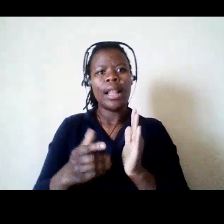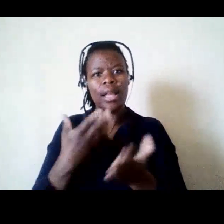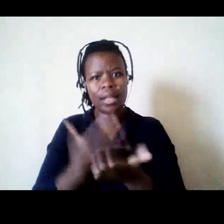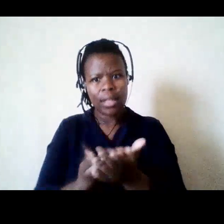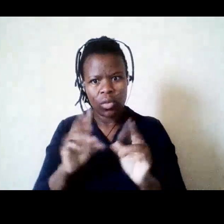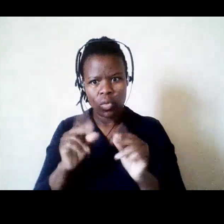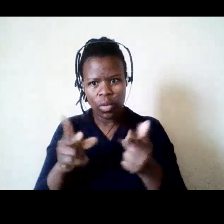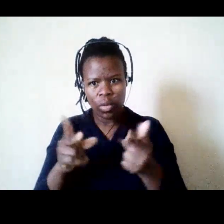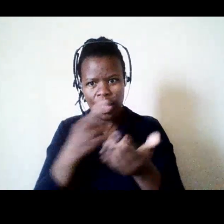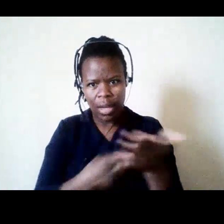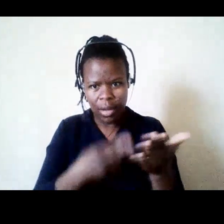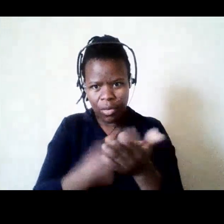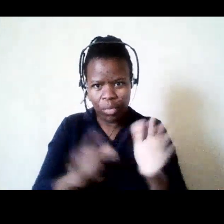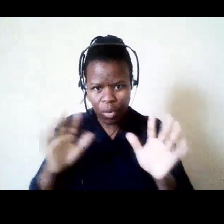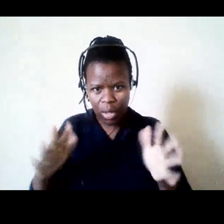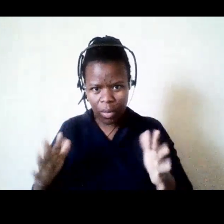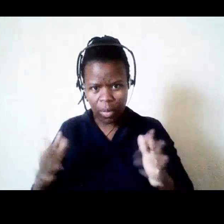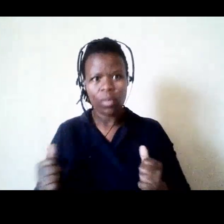that's why these reports, like the one